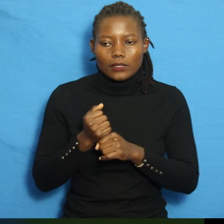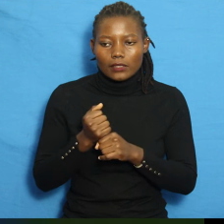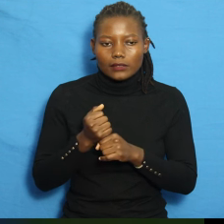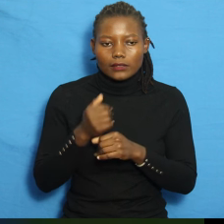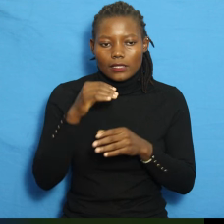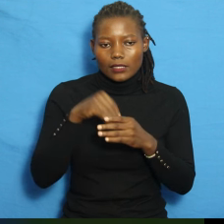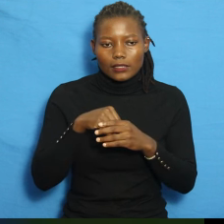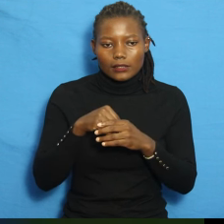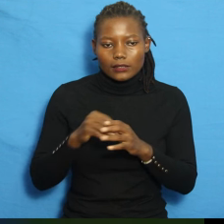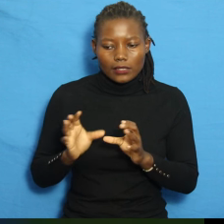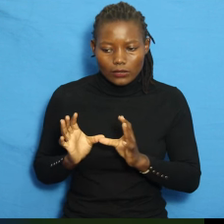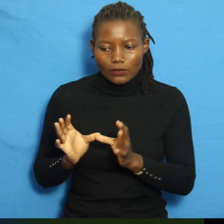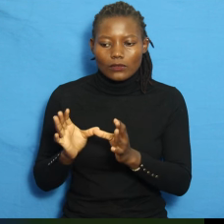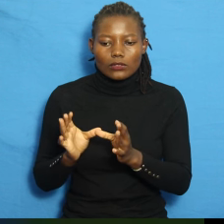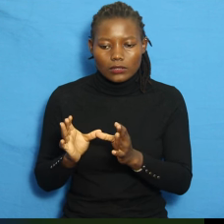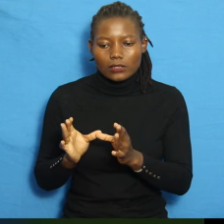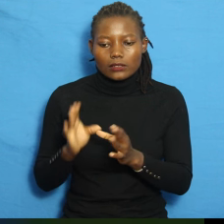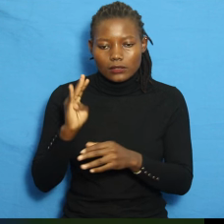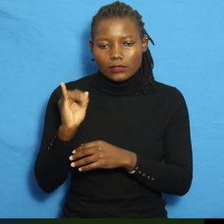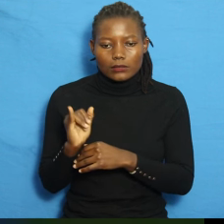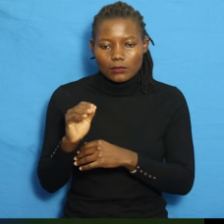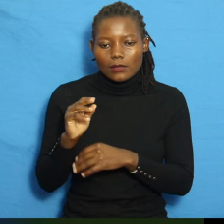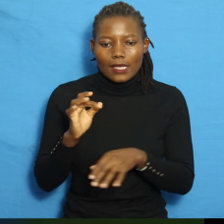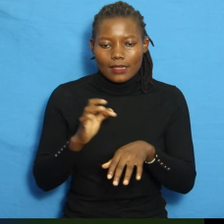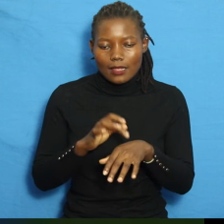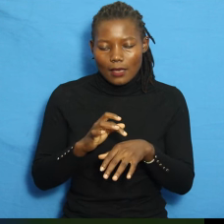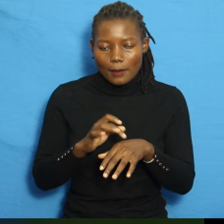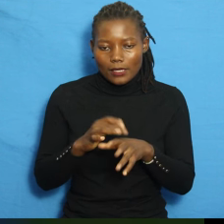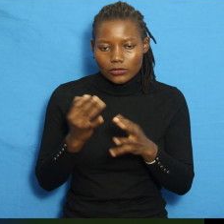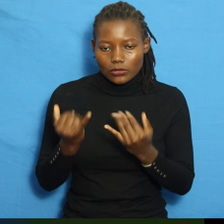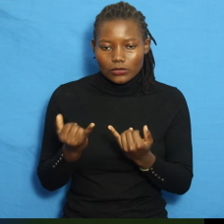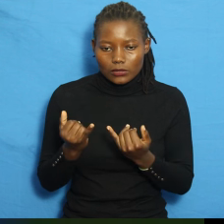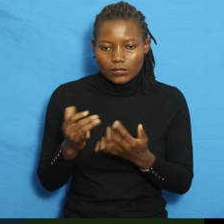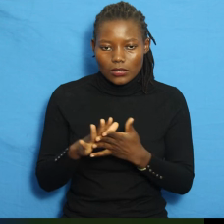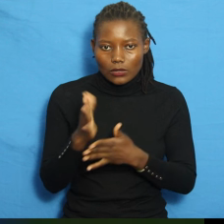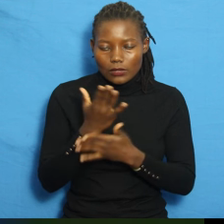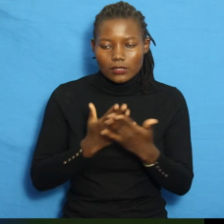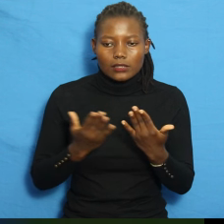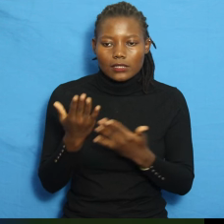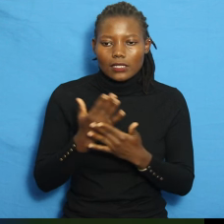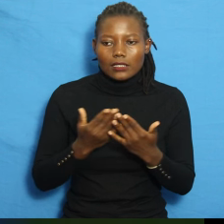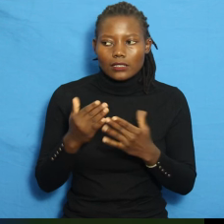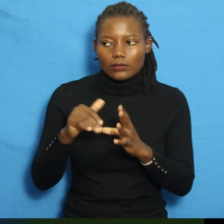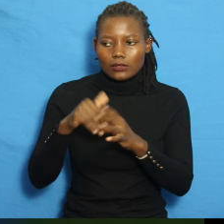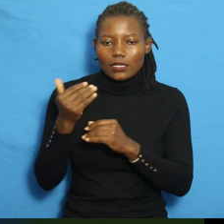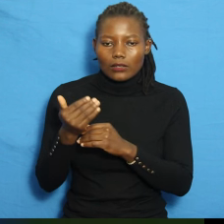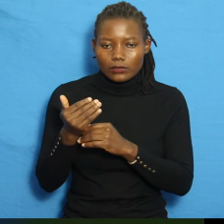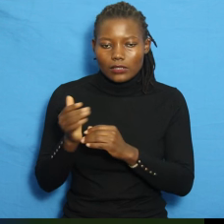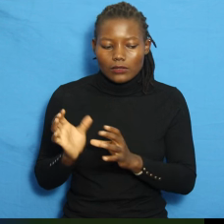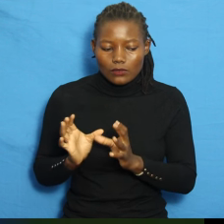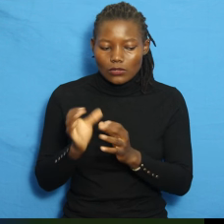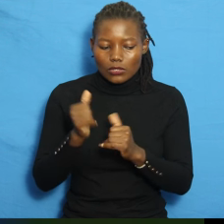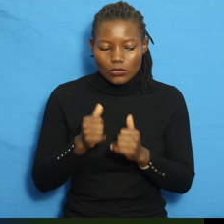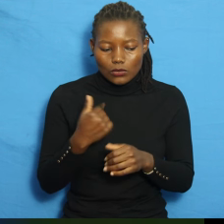internal forces generated by the muscles now interact with the external forces that you have,